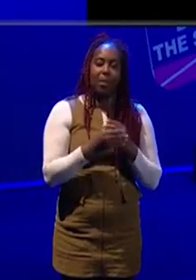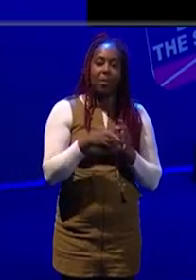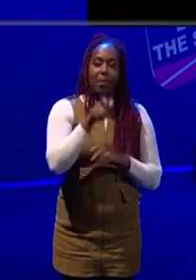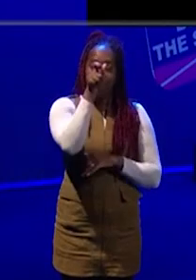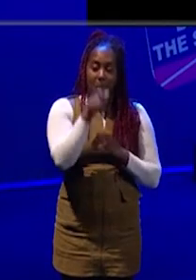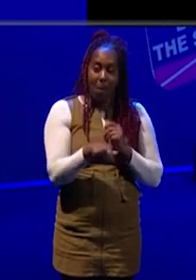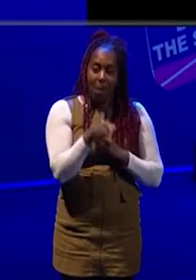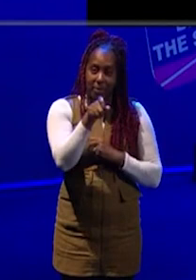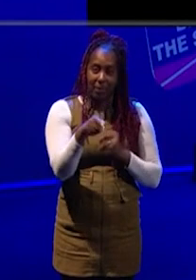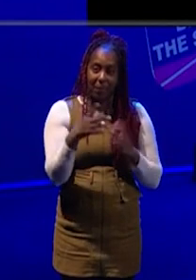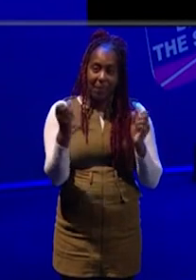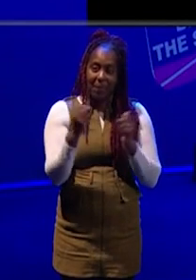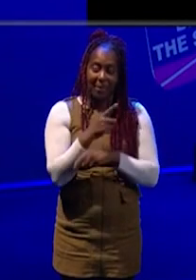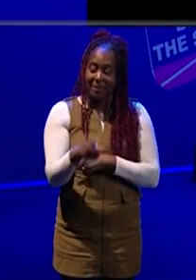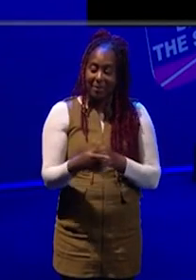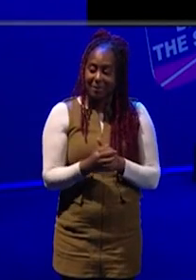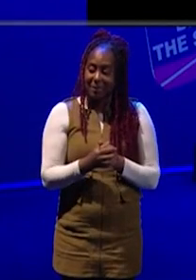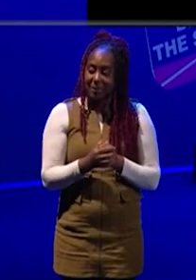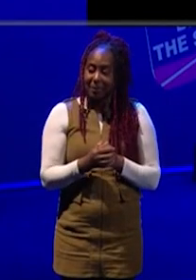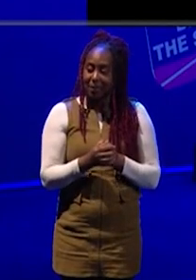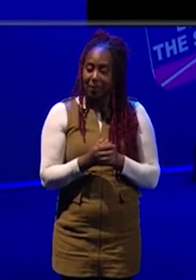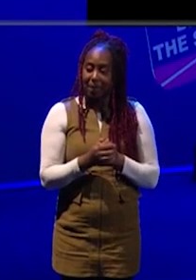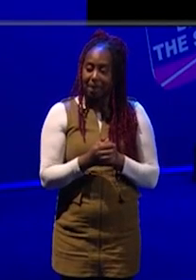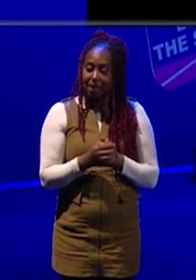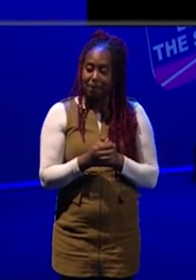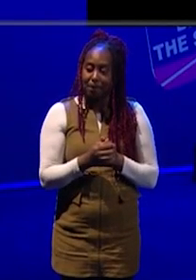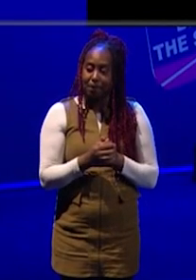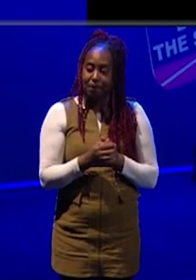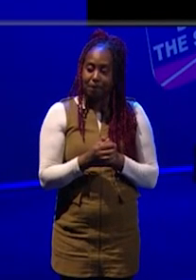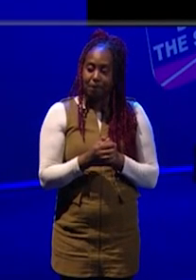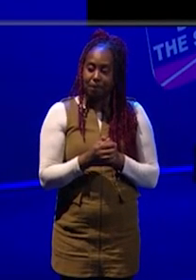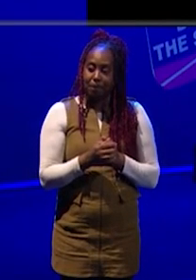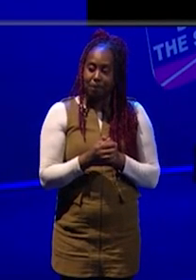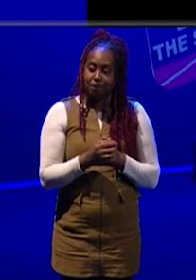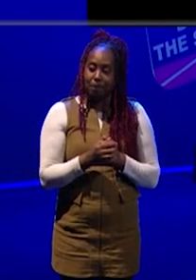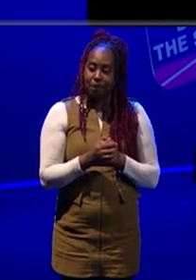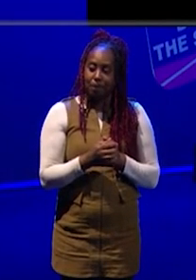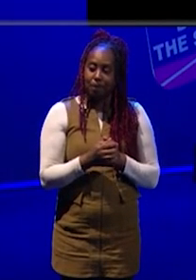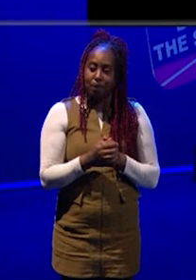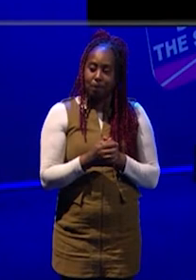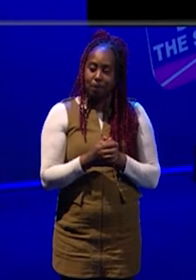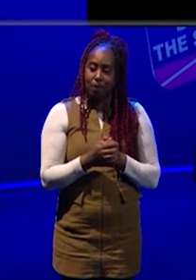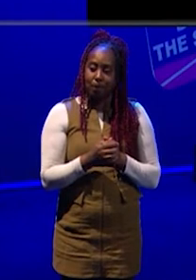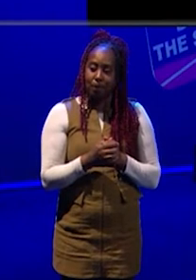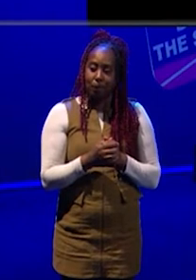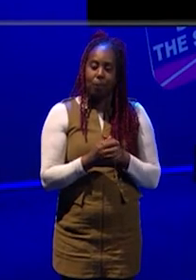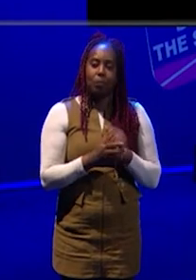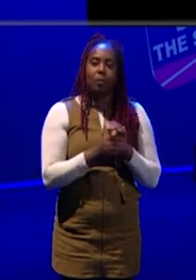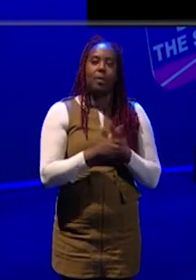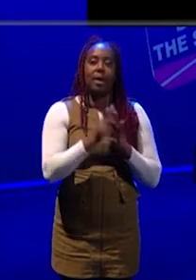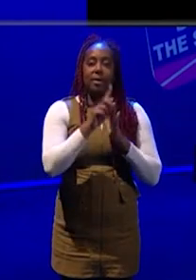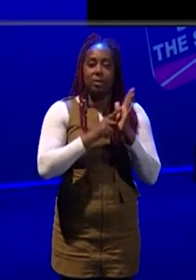relaxed. So I was really heightened by, or really in some ways impressed